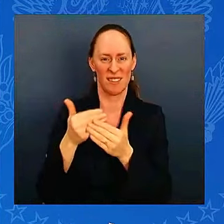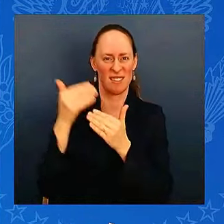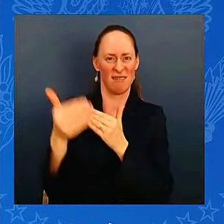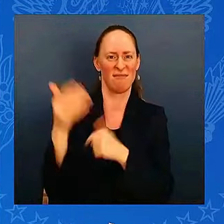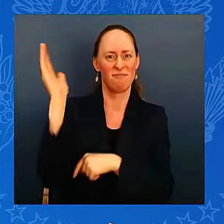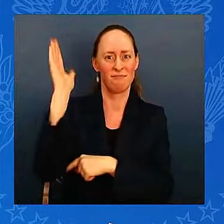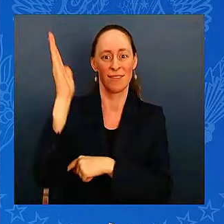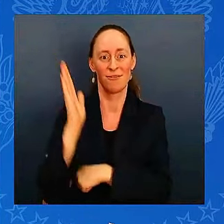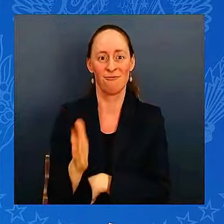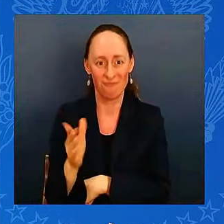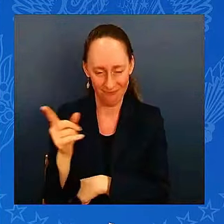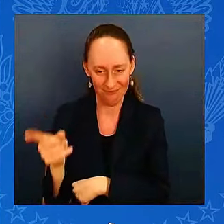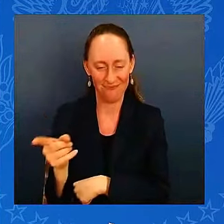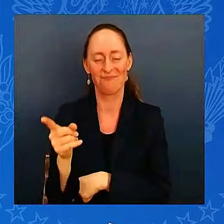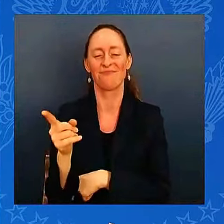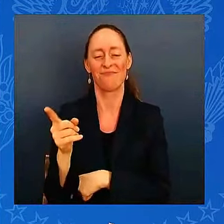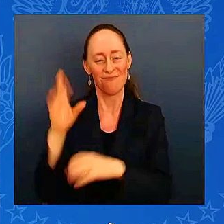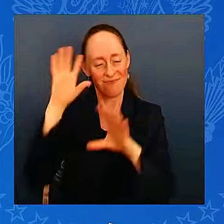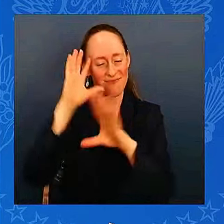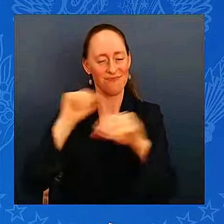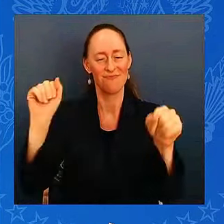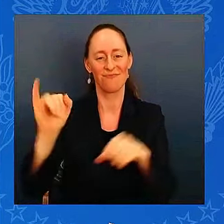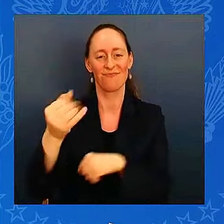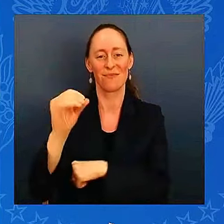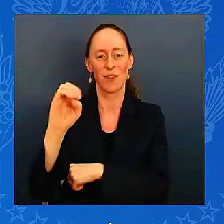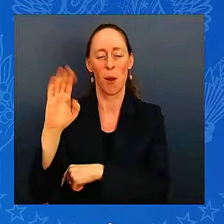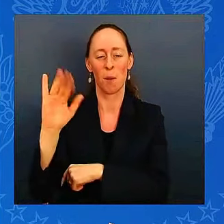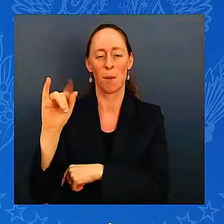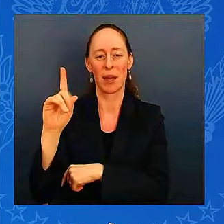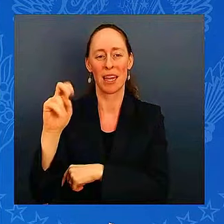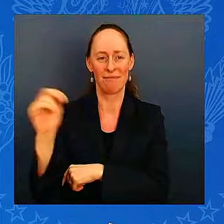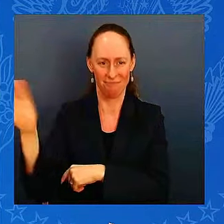Biden. Nice round of applause for Joe.